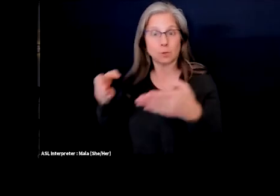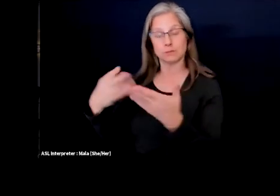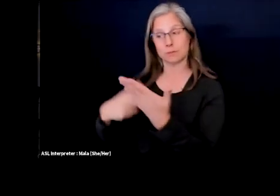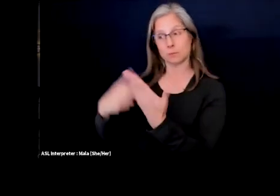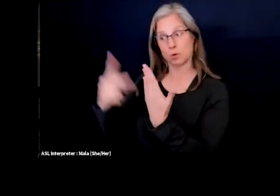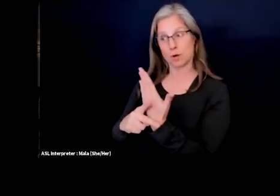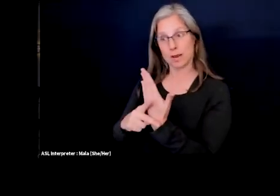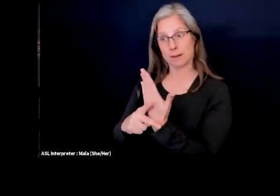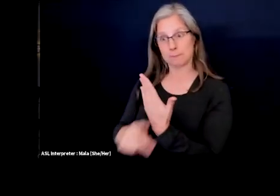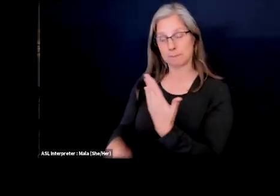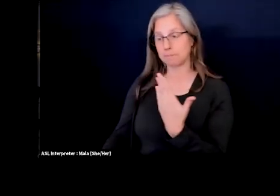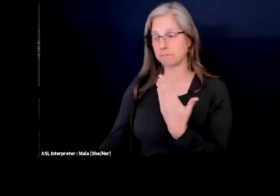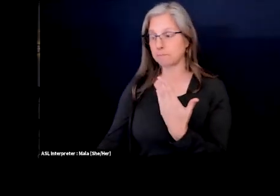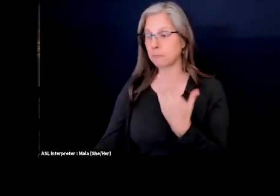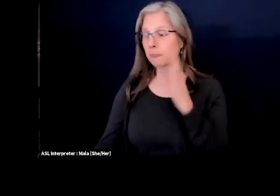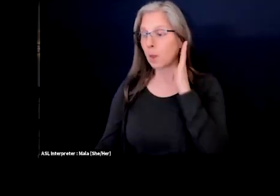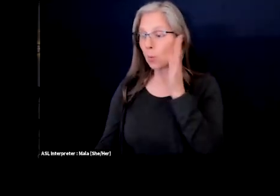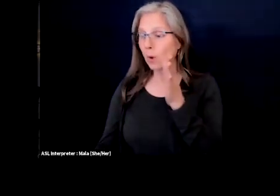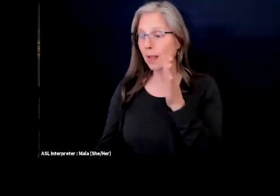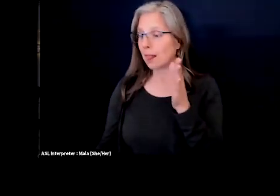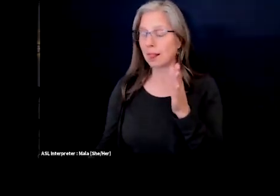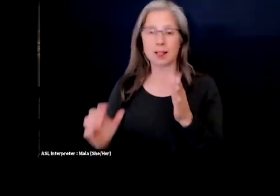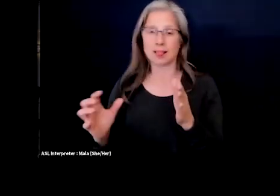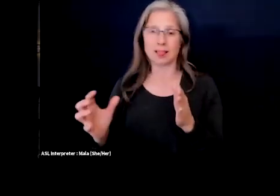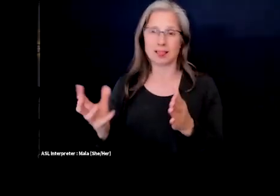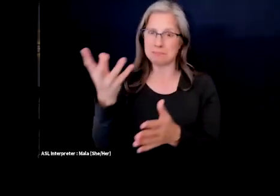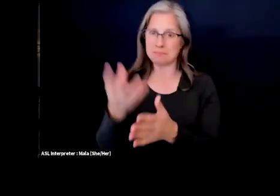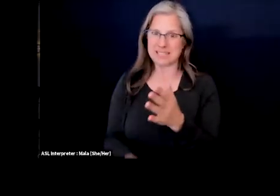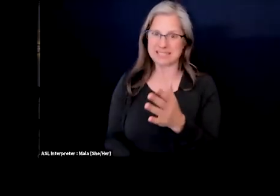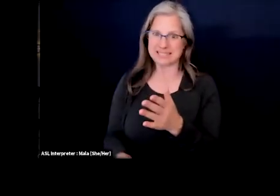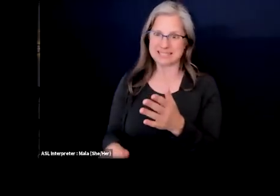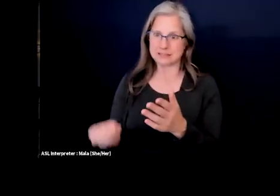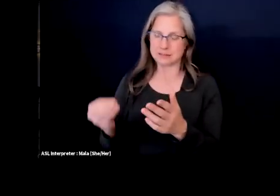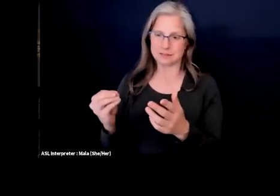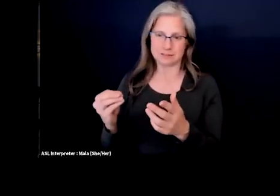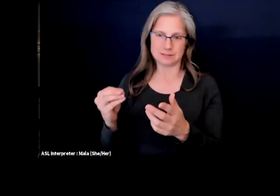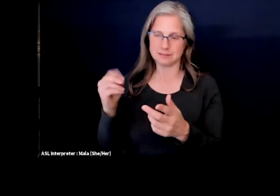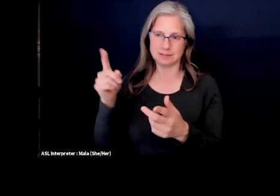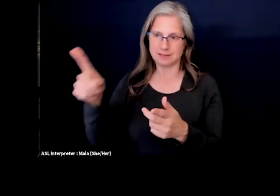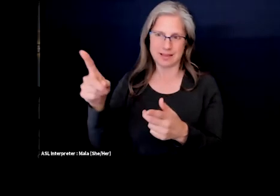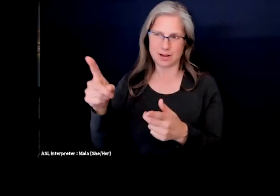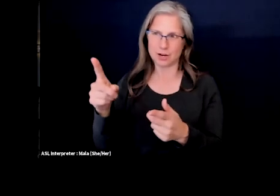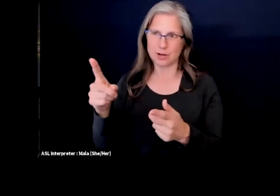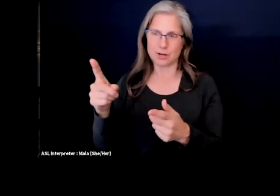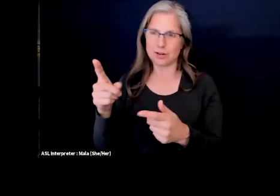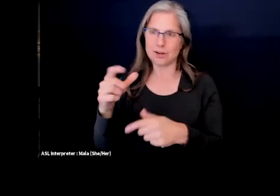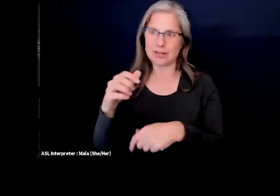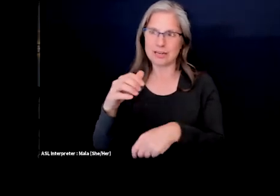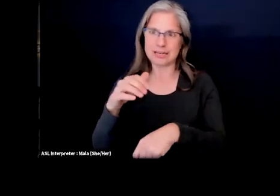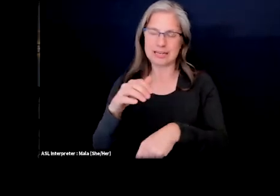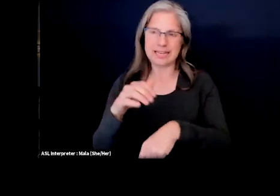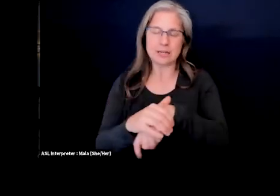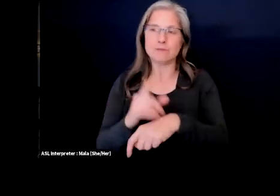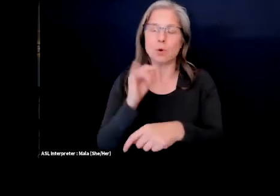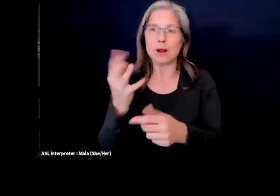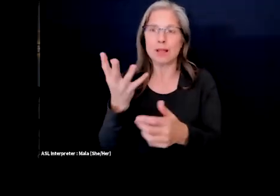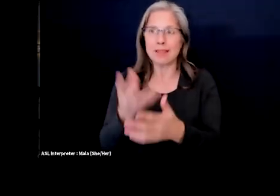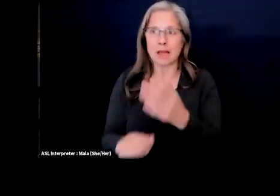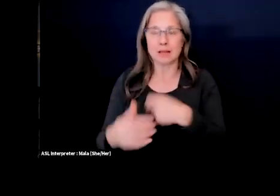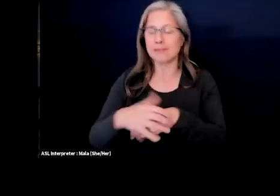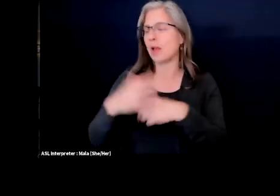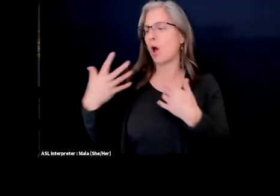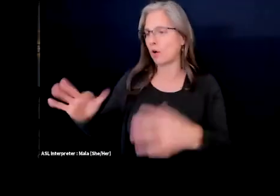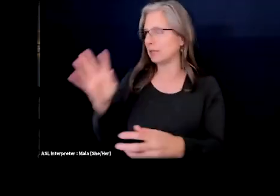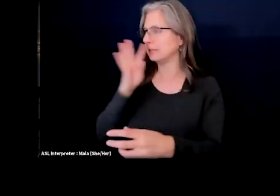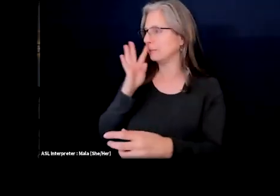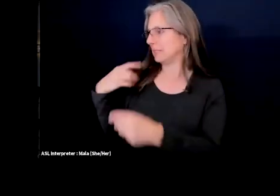program, will miss the boat in their English acquisition for lack of immersion in English. They already speak